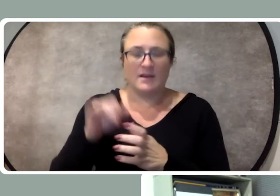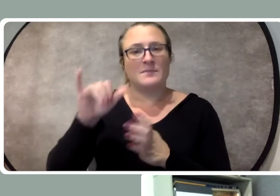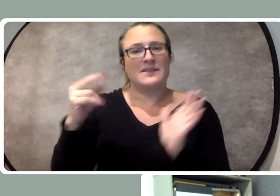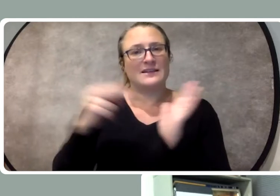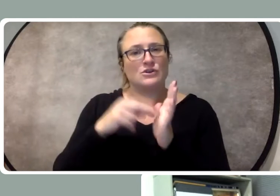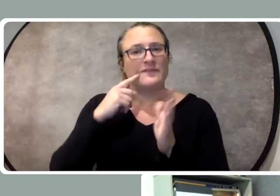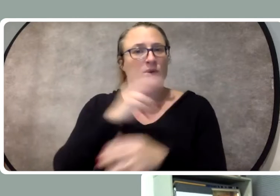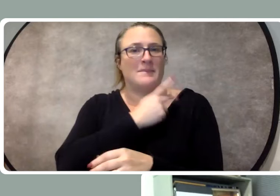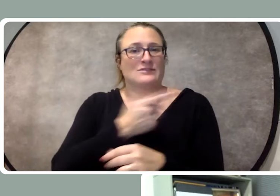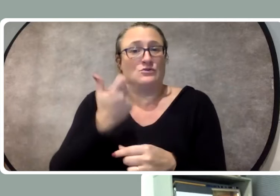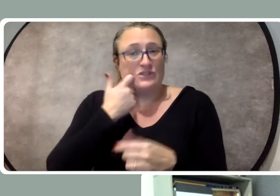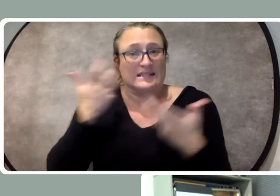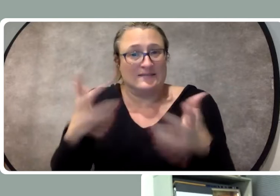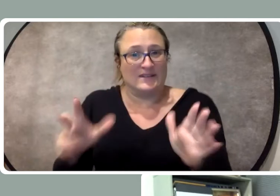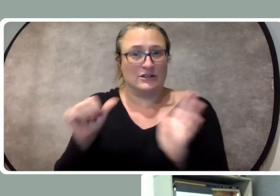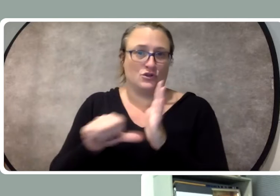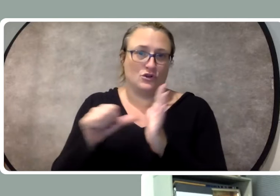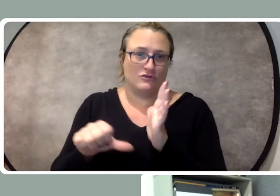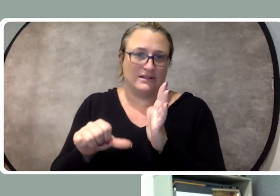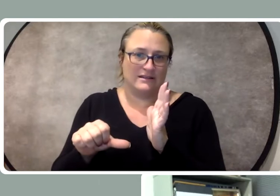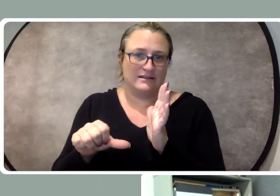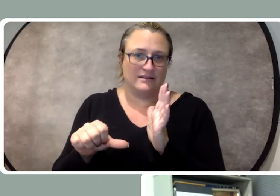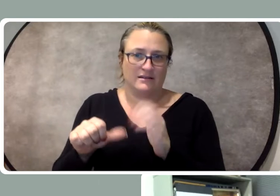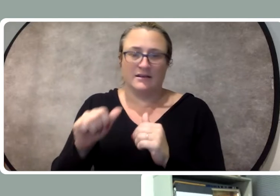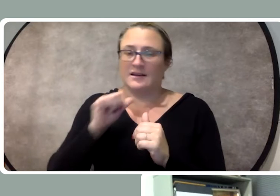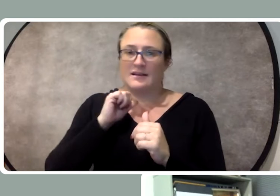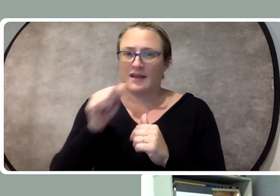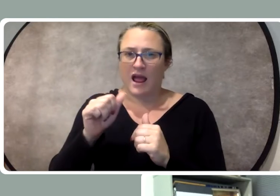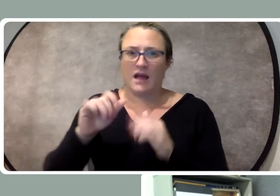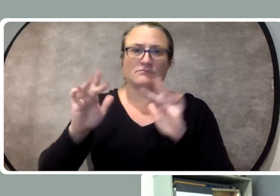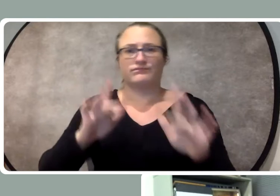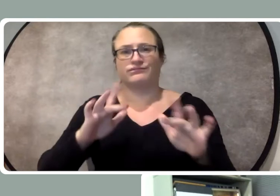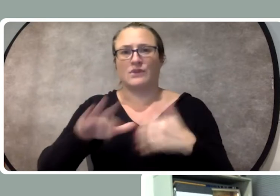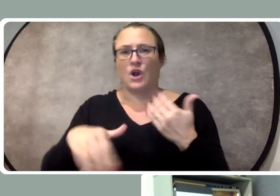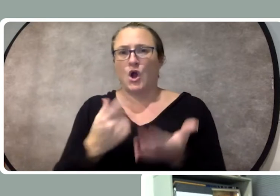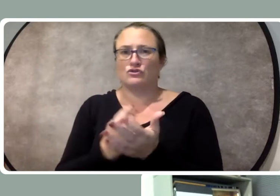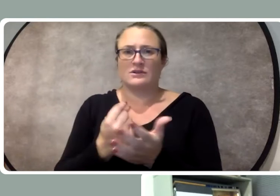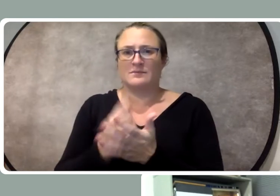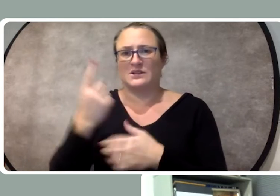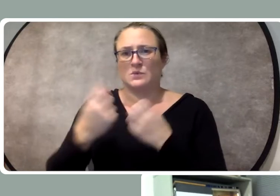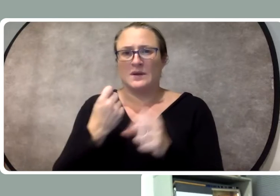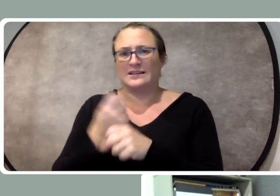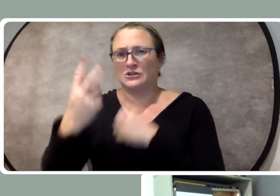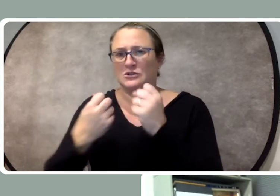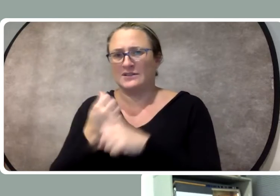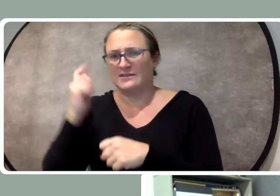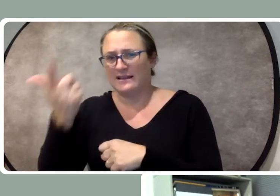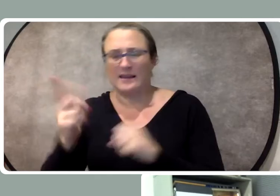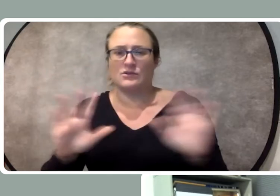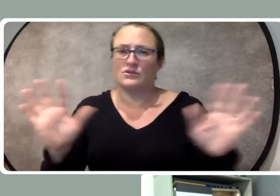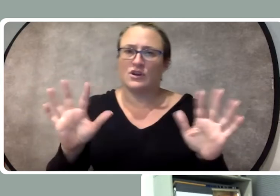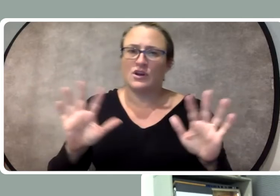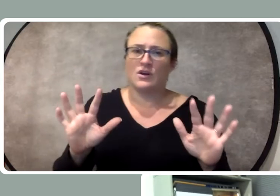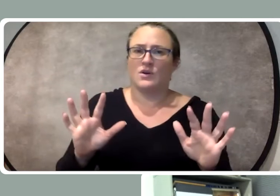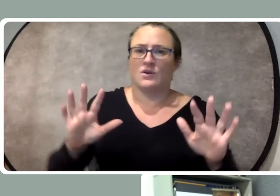just finished surgery, not patients who have finished all treatments for, a year or two. We just don't have those studies